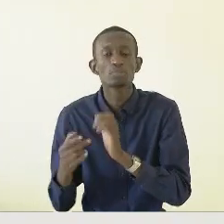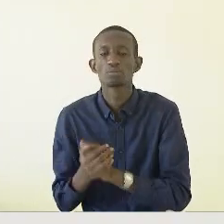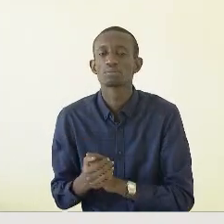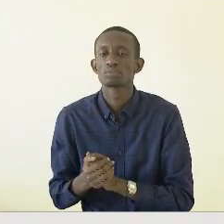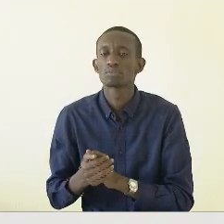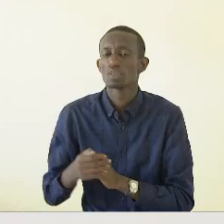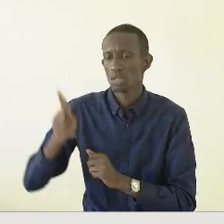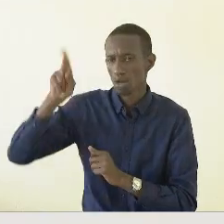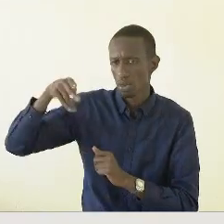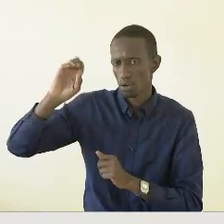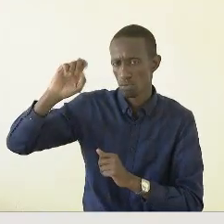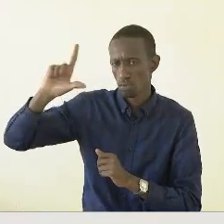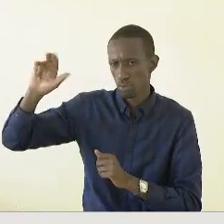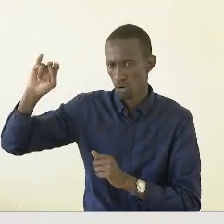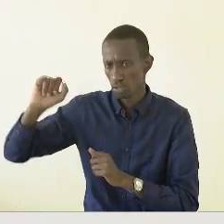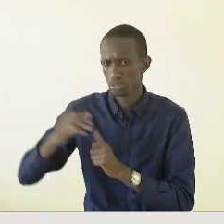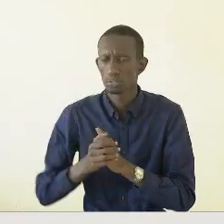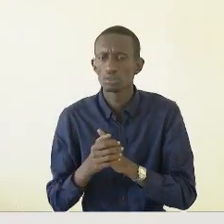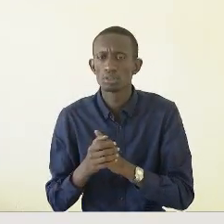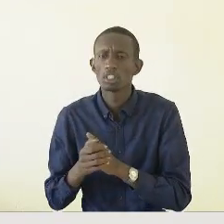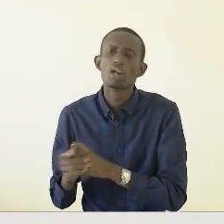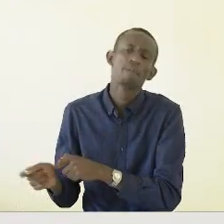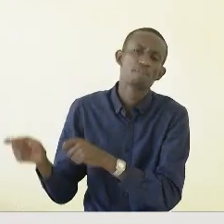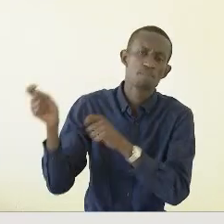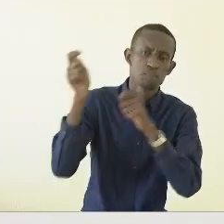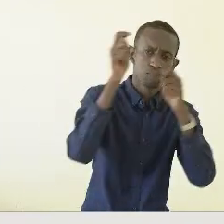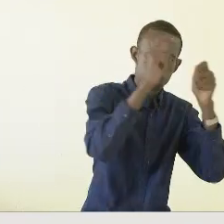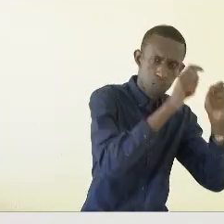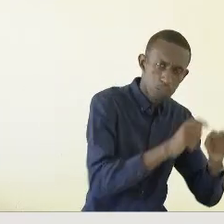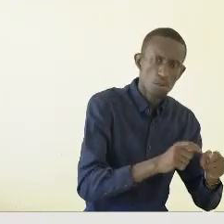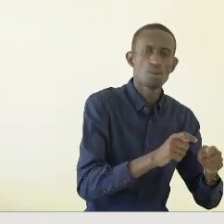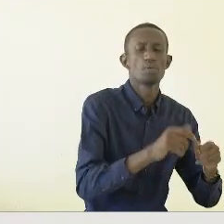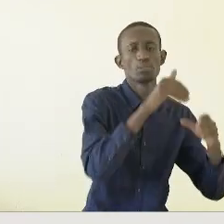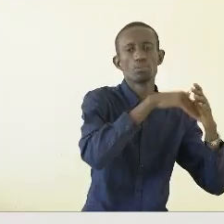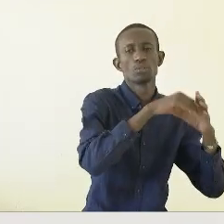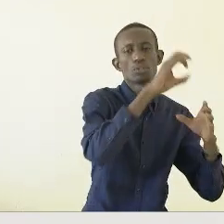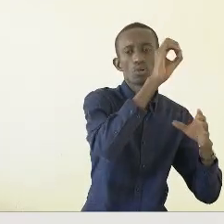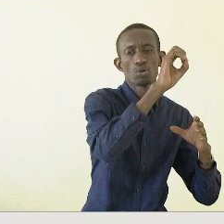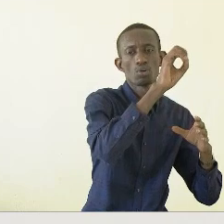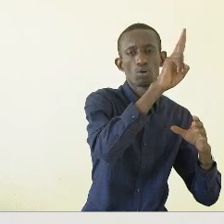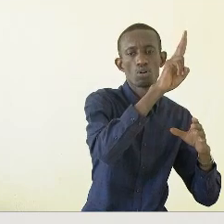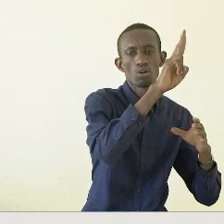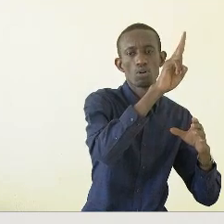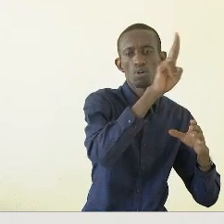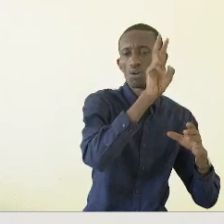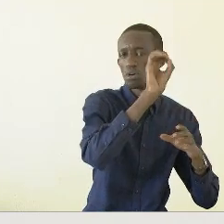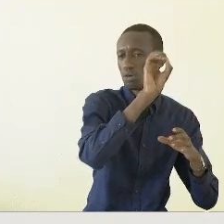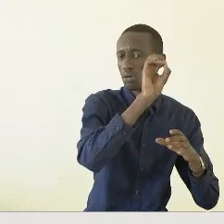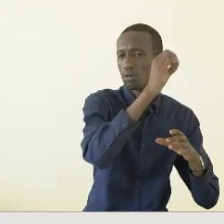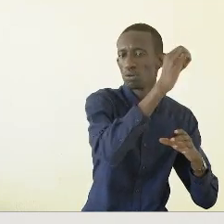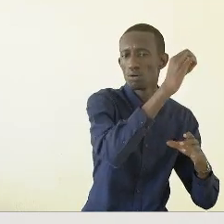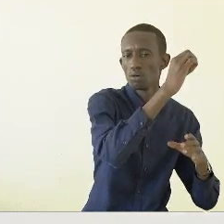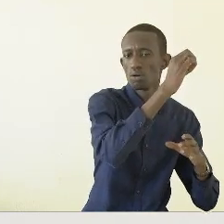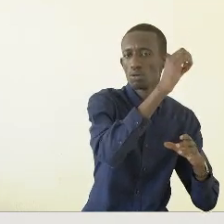are going to move through the pollen tube and go to the ovary. Remember, inside the ovary, we have